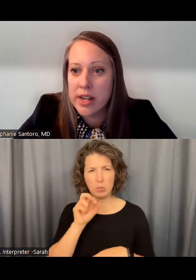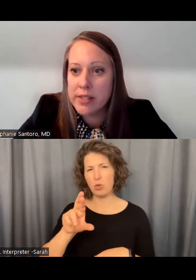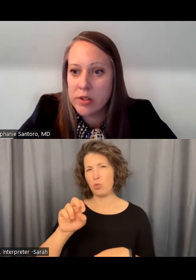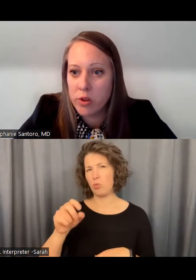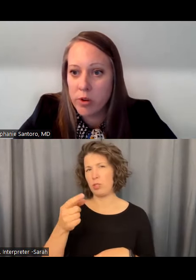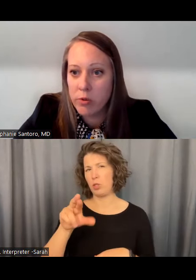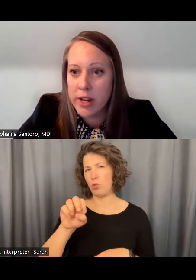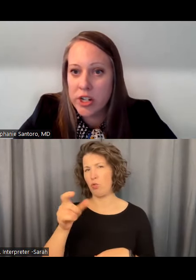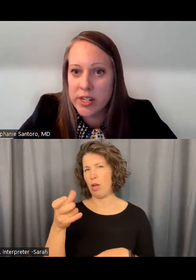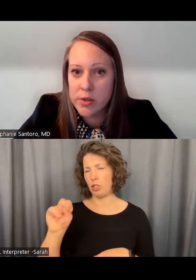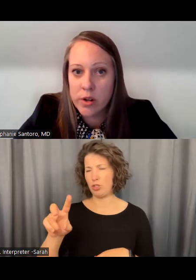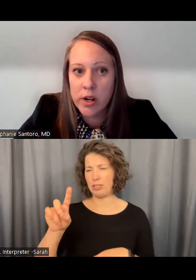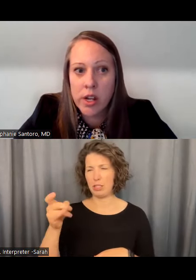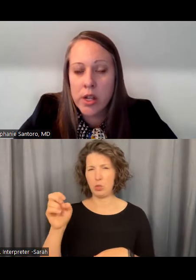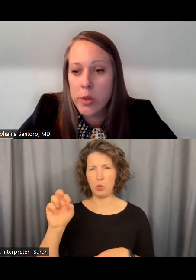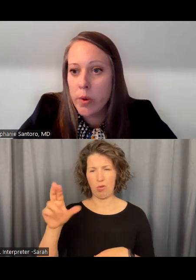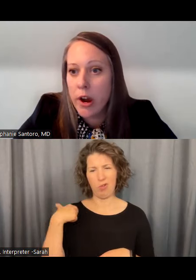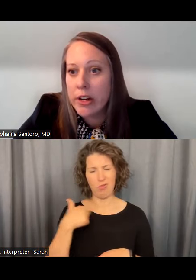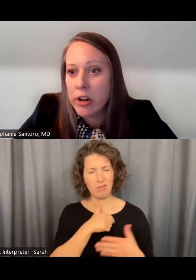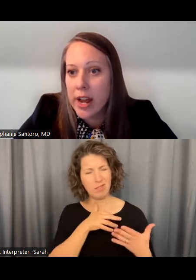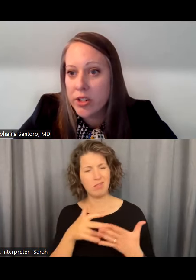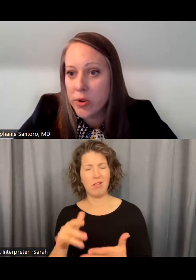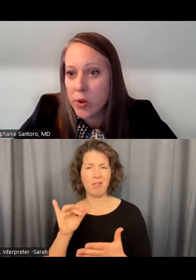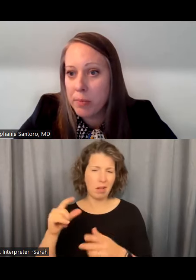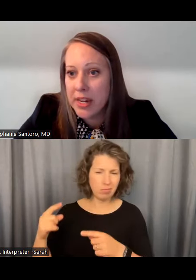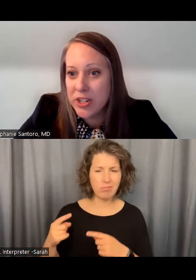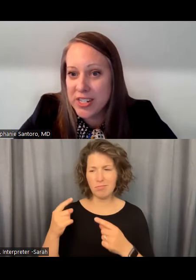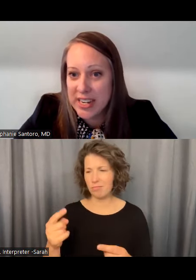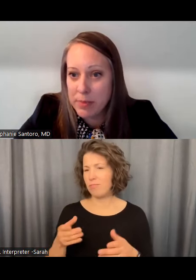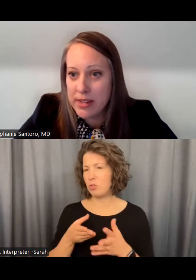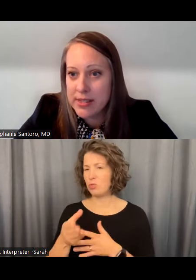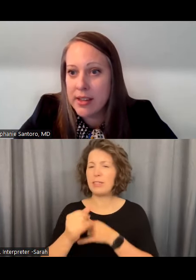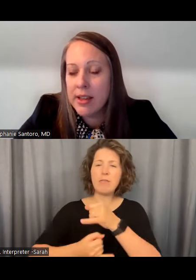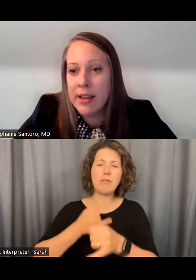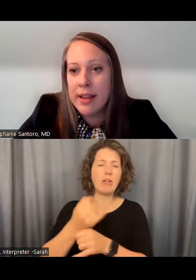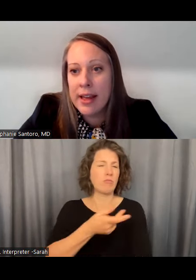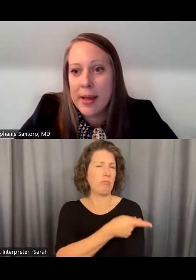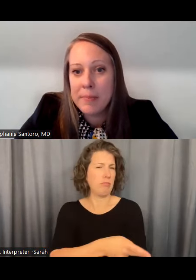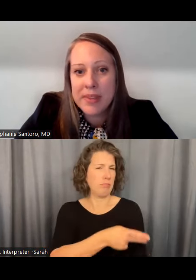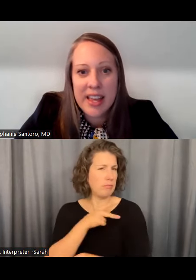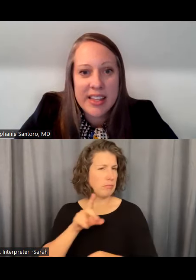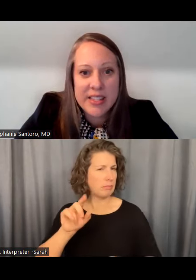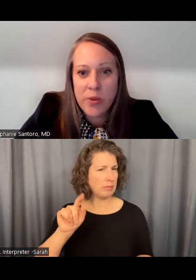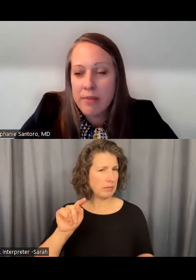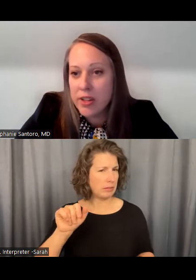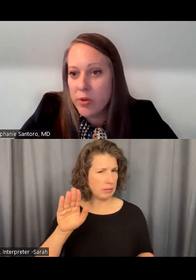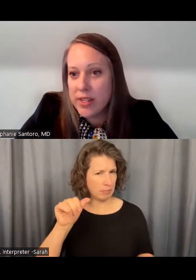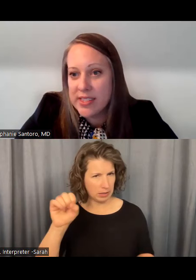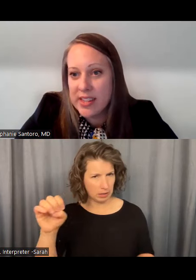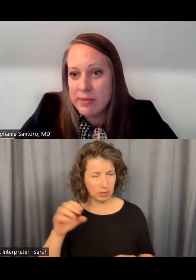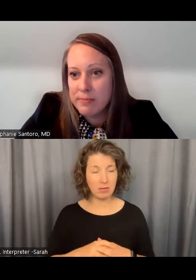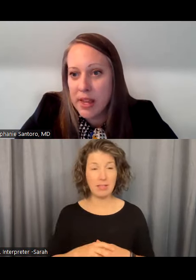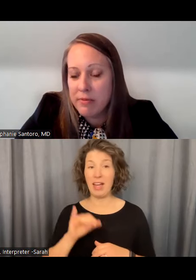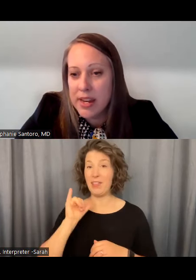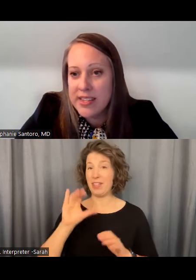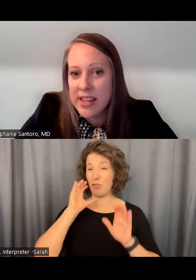studying Down syndrome regression disorder through our international patient database. And in this graphic, you can see